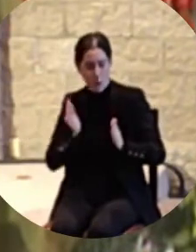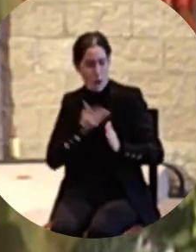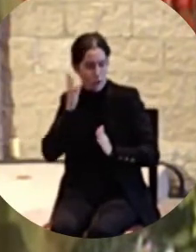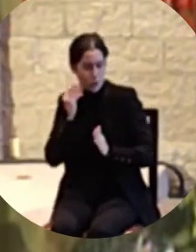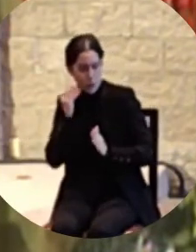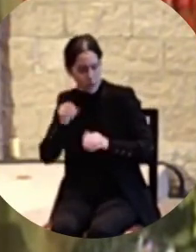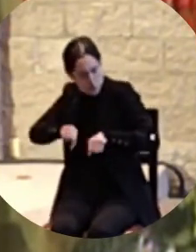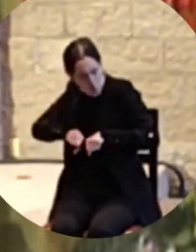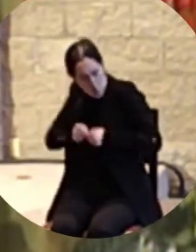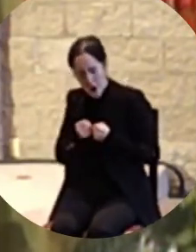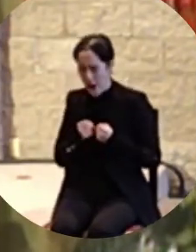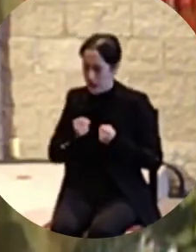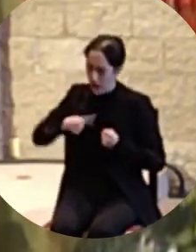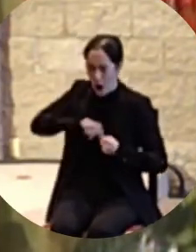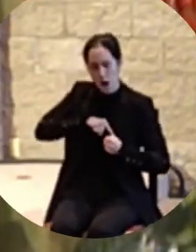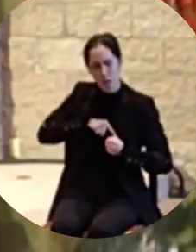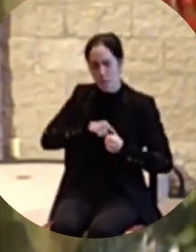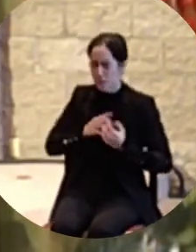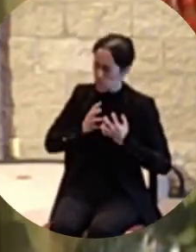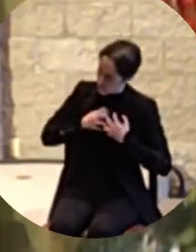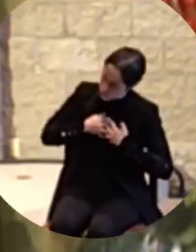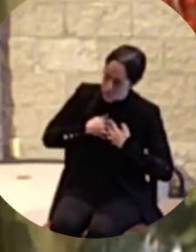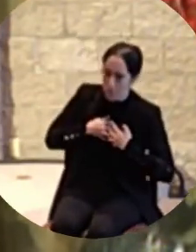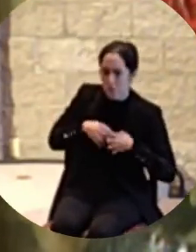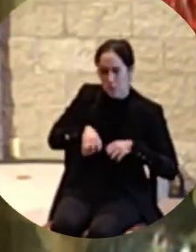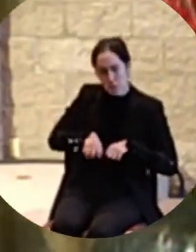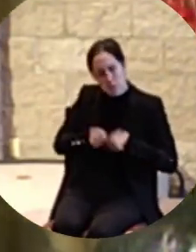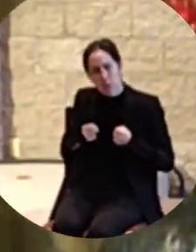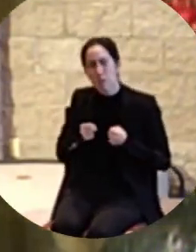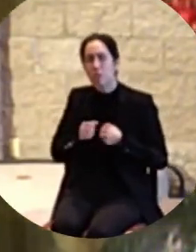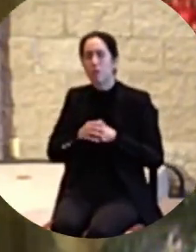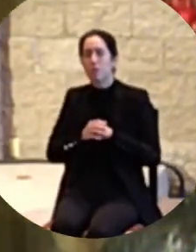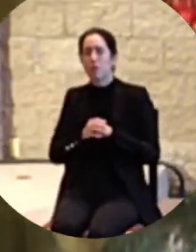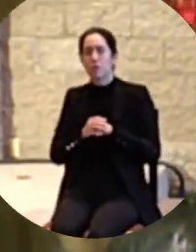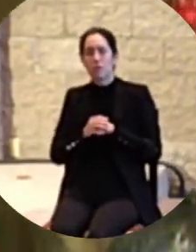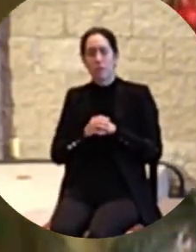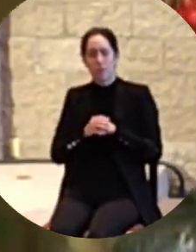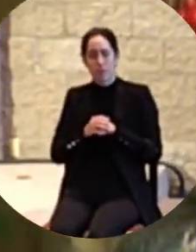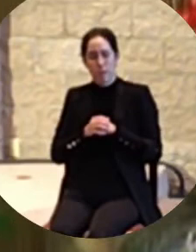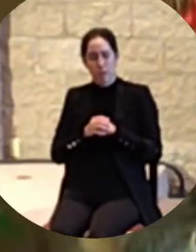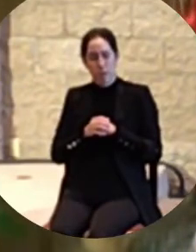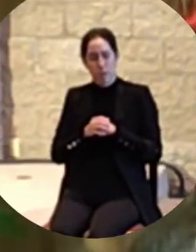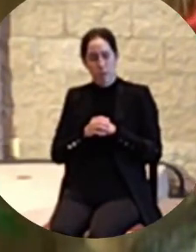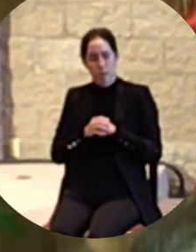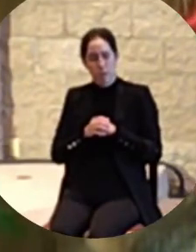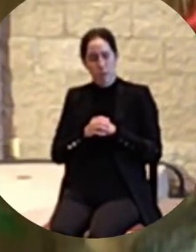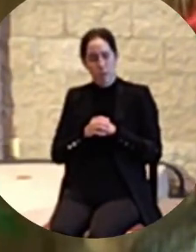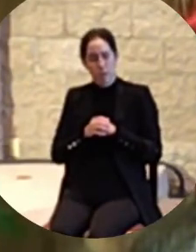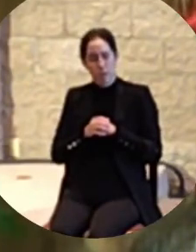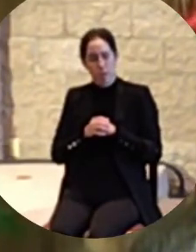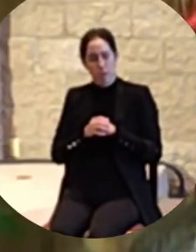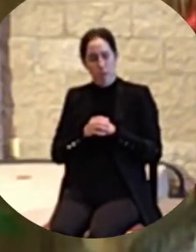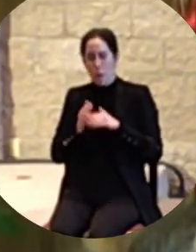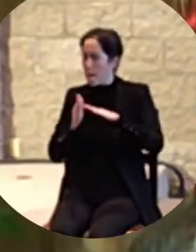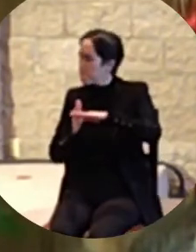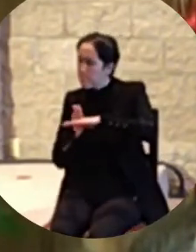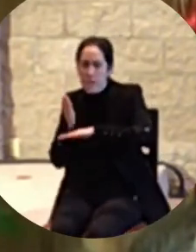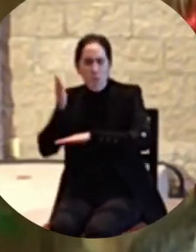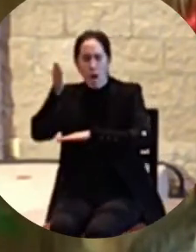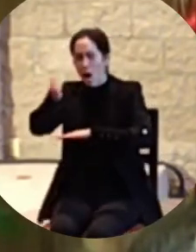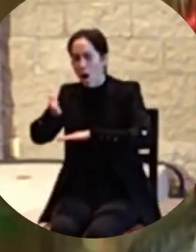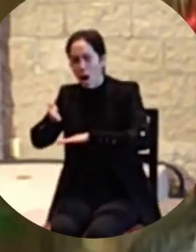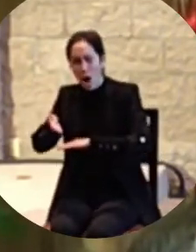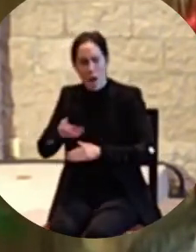open to place beyond the dualities of good and evil, right and wrong,